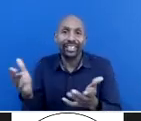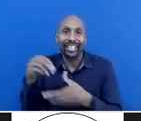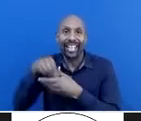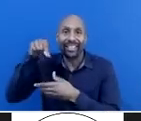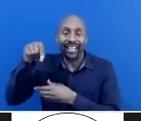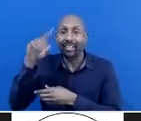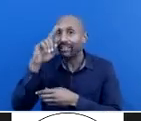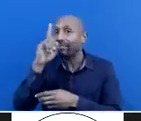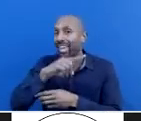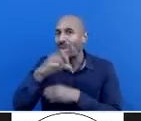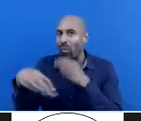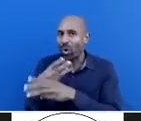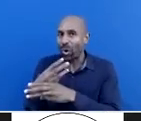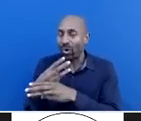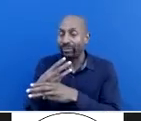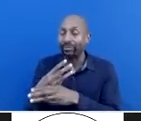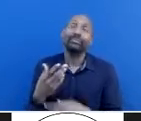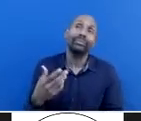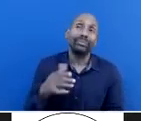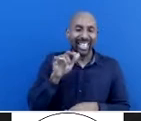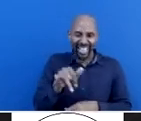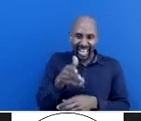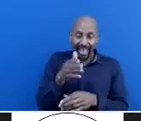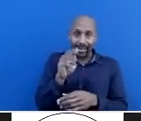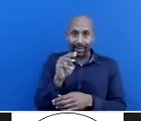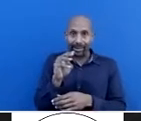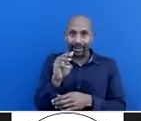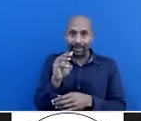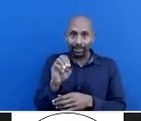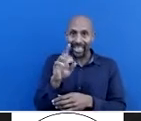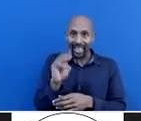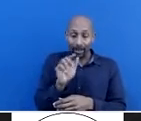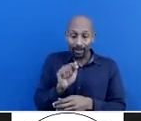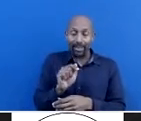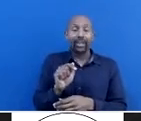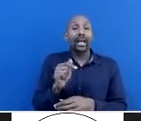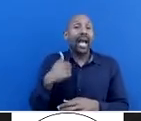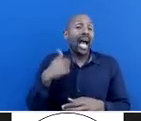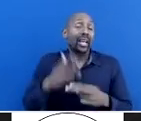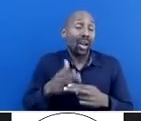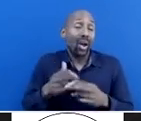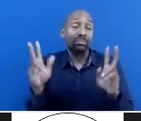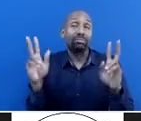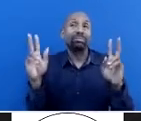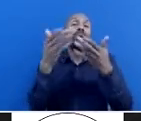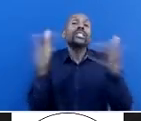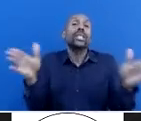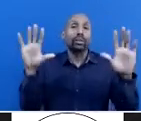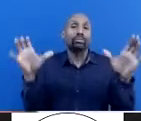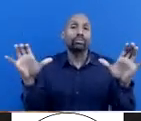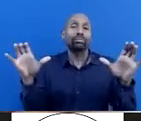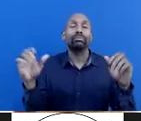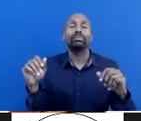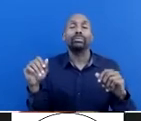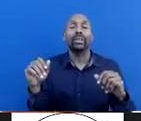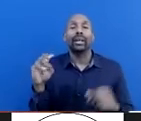If I were to call it something, I would call it the metaphysics of Black revolutionaries. The idea that